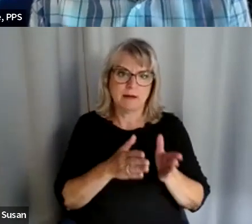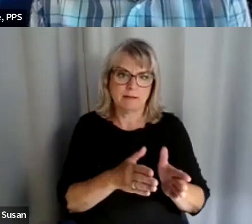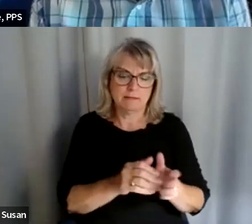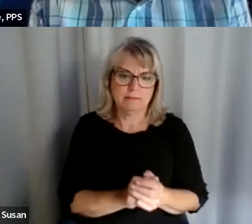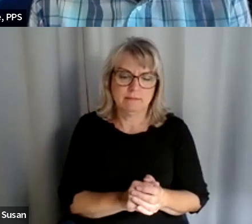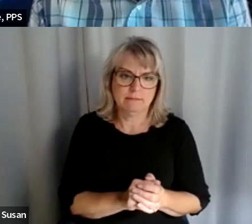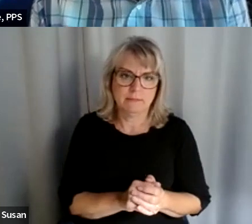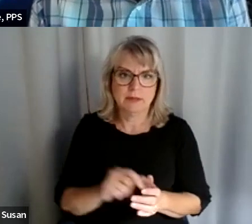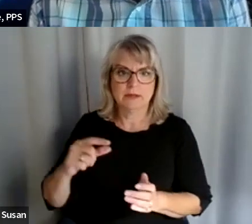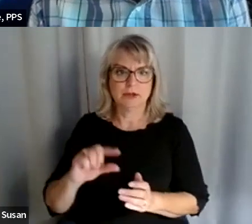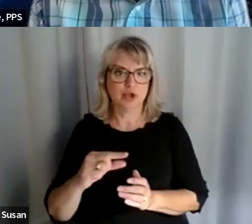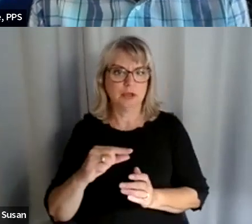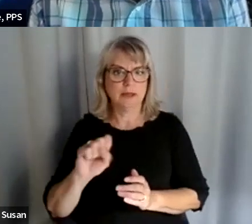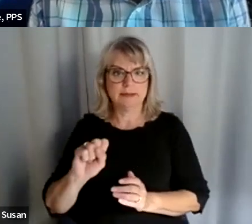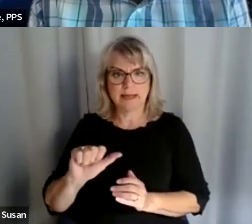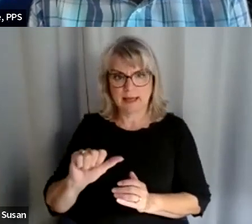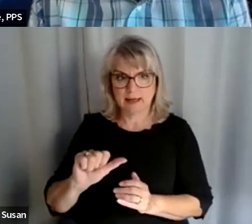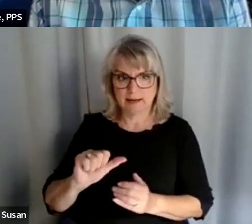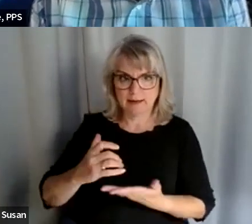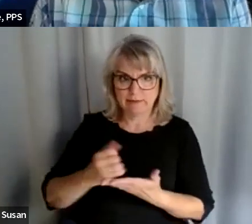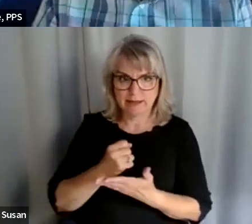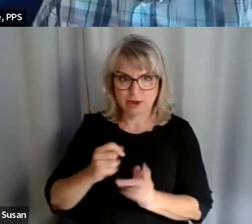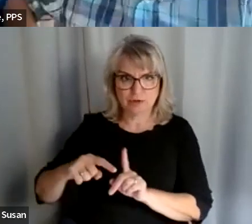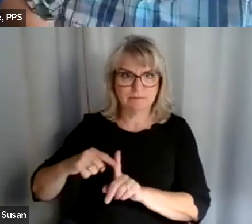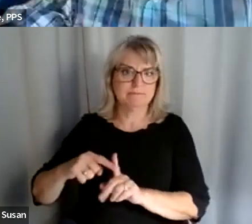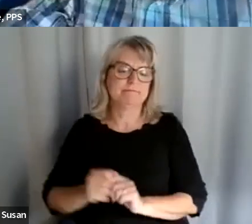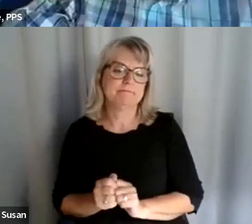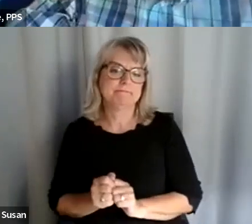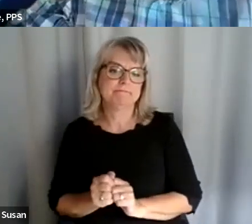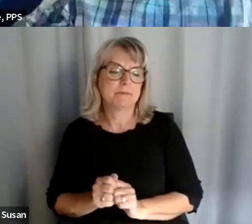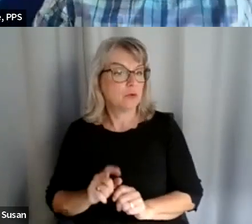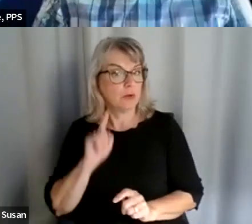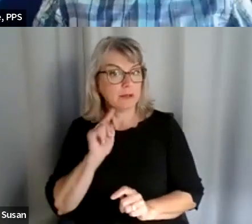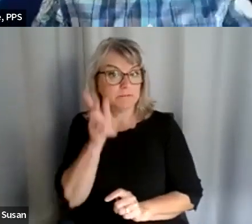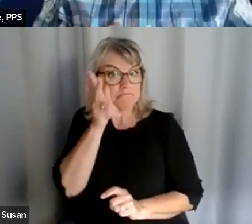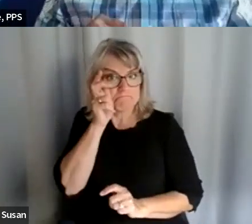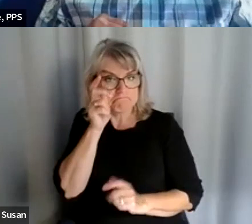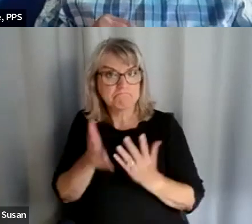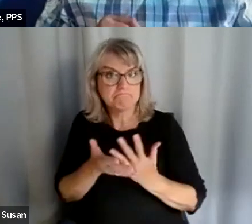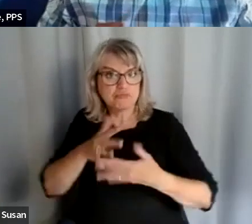and GSA Advantage. And we heard that one of